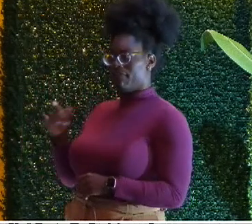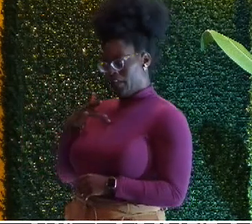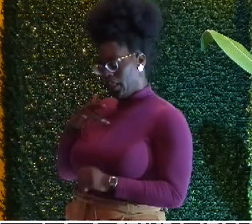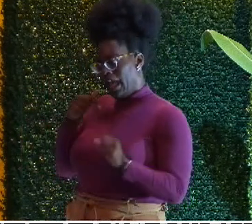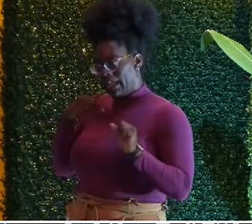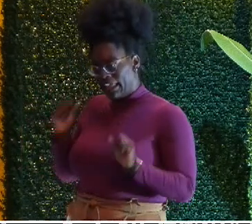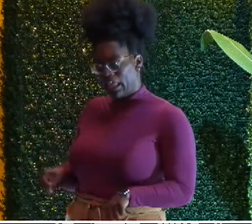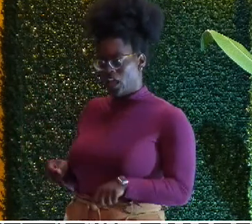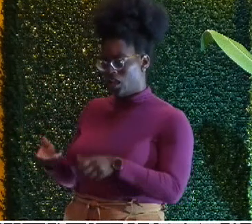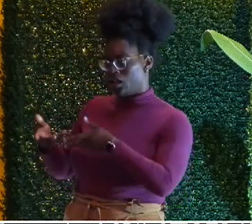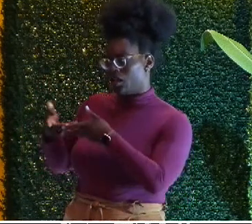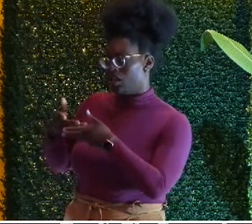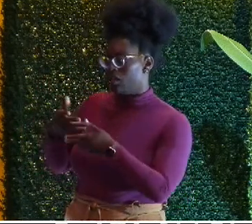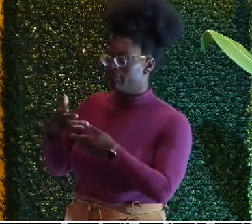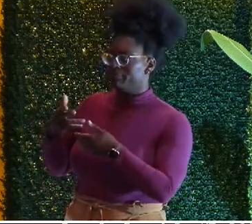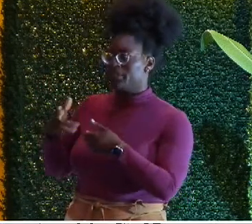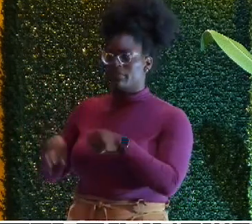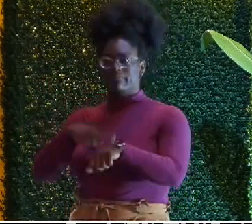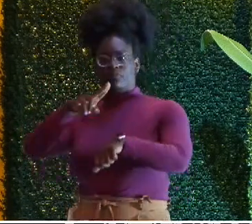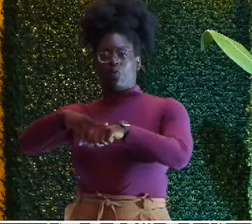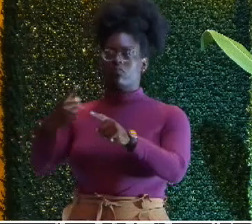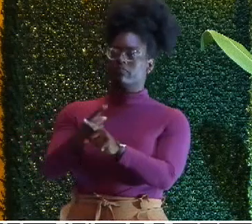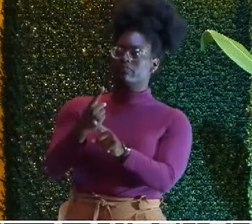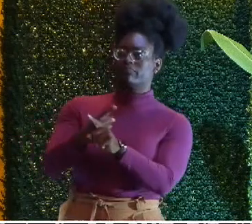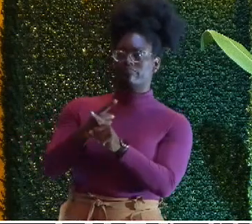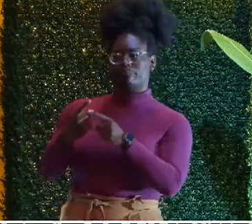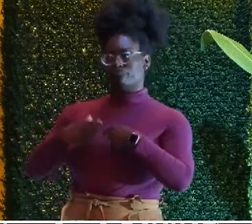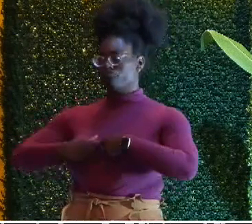that I'm sitting here 42 years old.